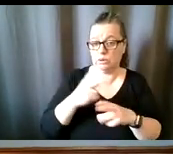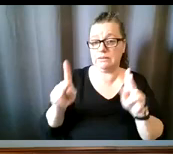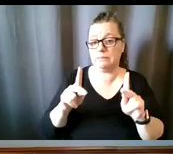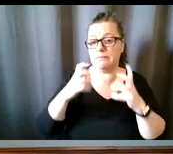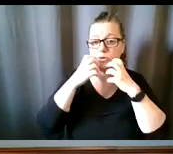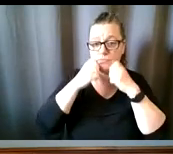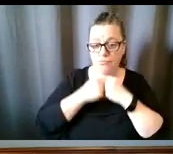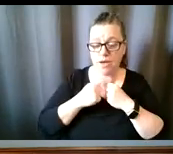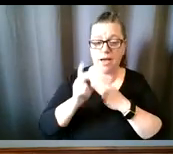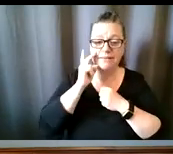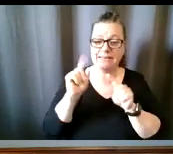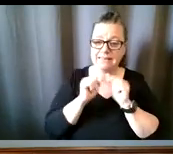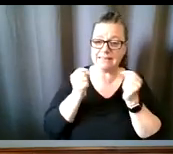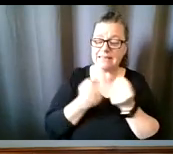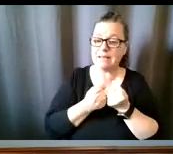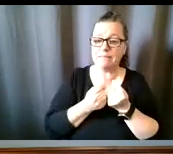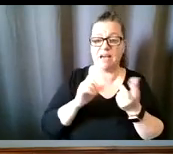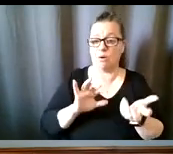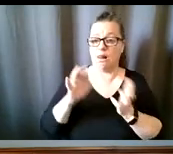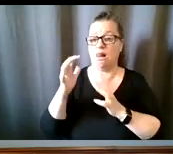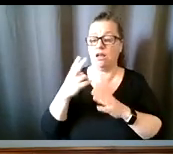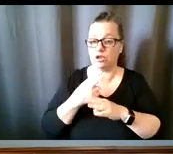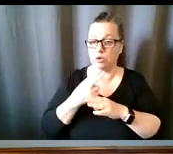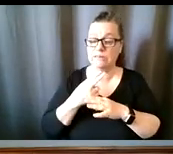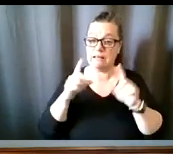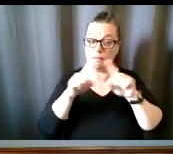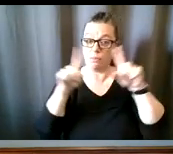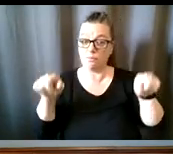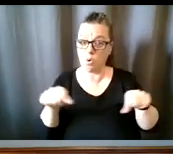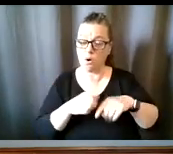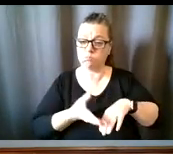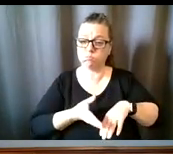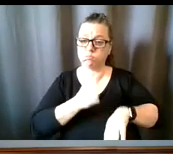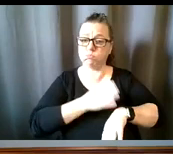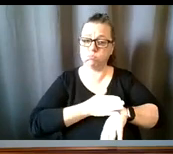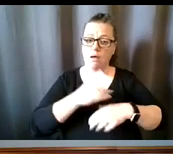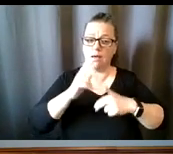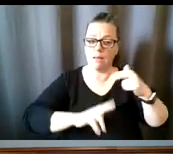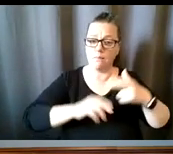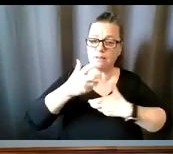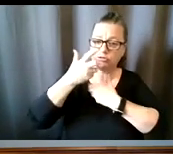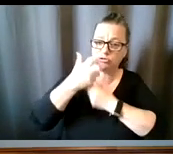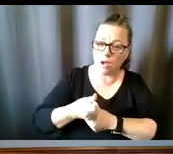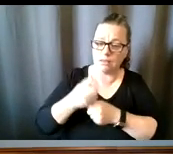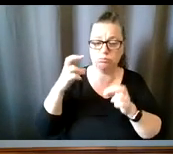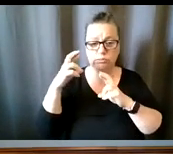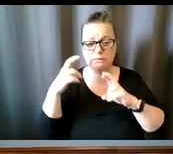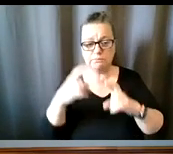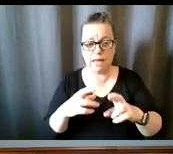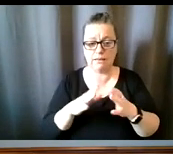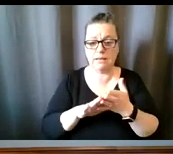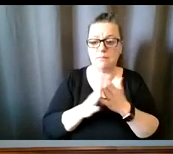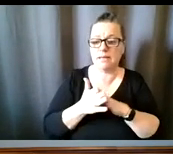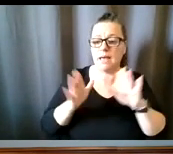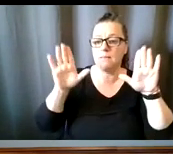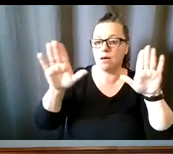seen teams that were completely dysfunctional that started using team boards, and it built trust and respect, and they became a great place